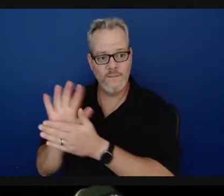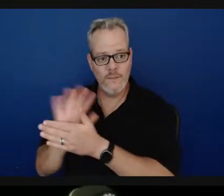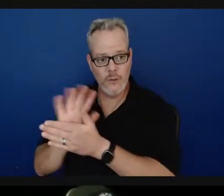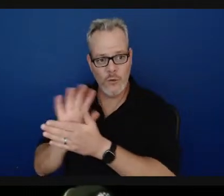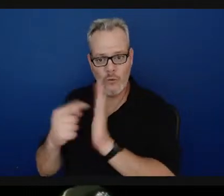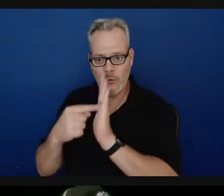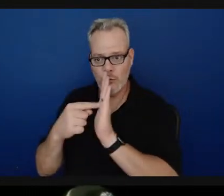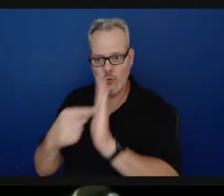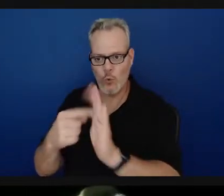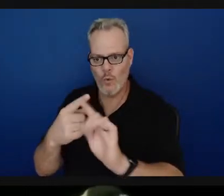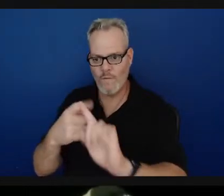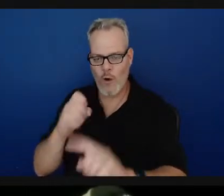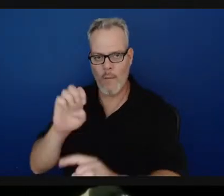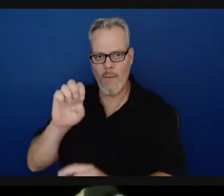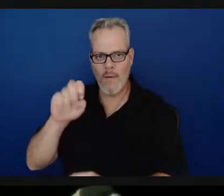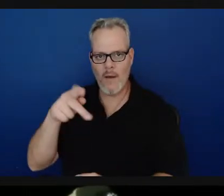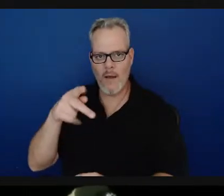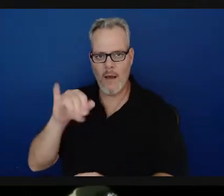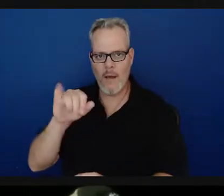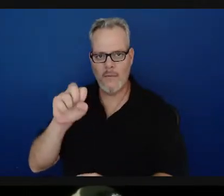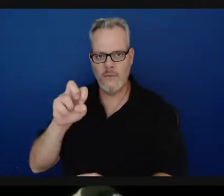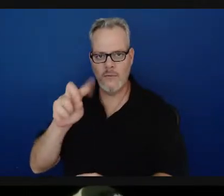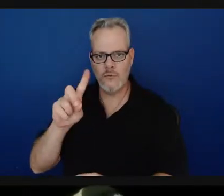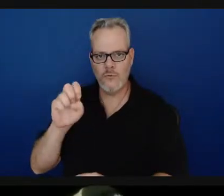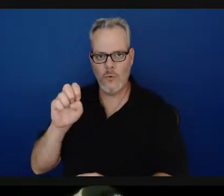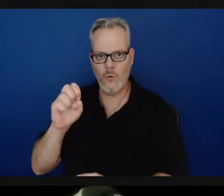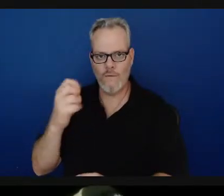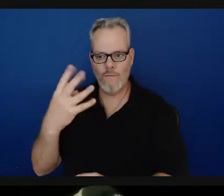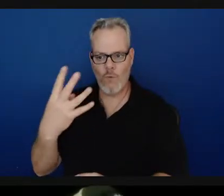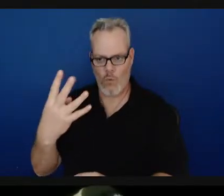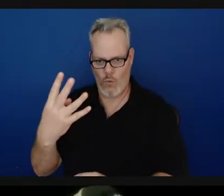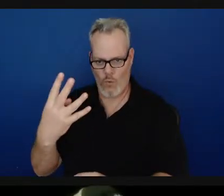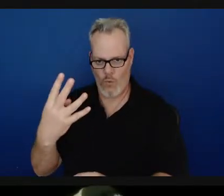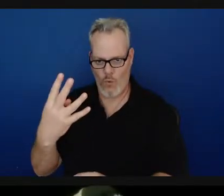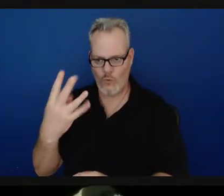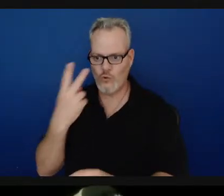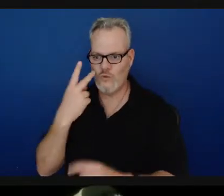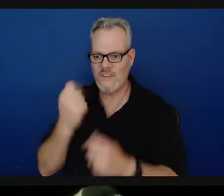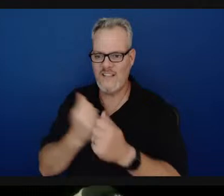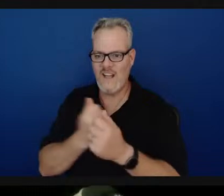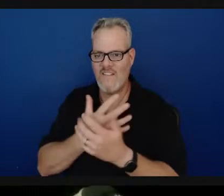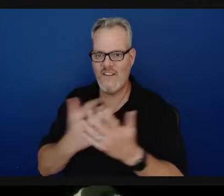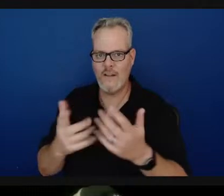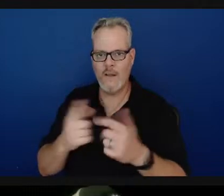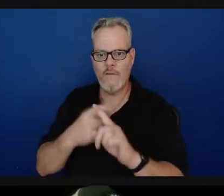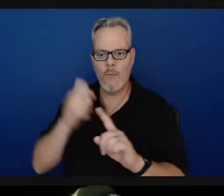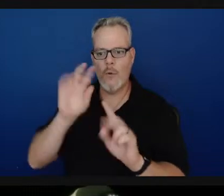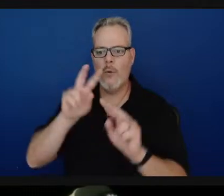from episode 4. You can see the view from above, both fountains